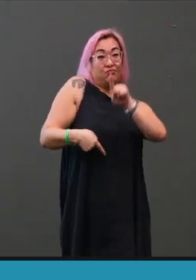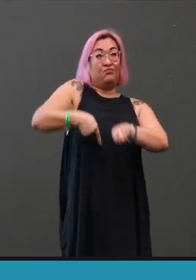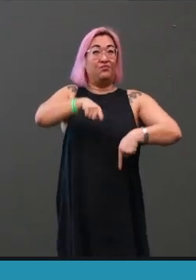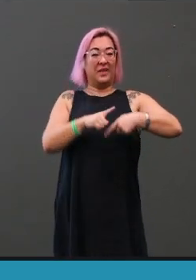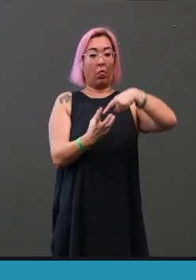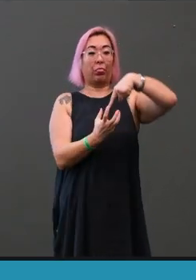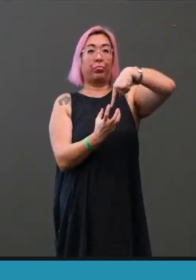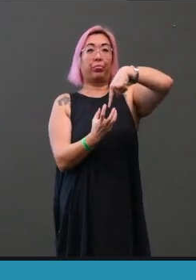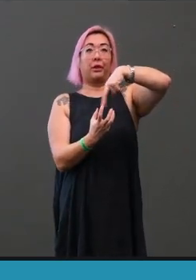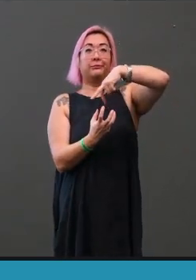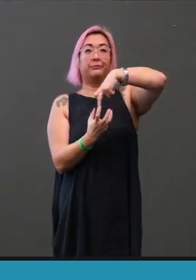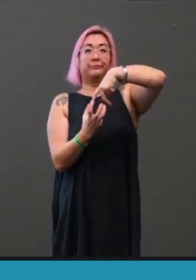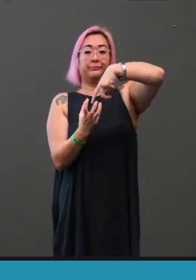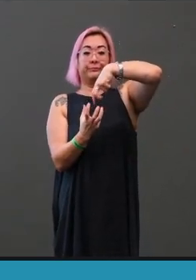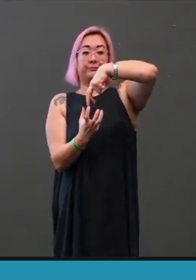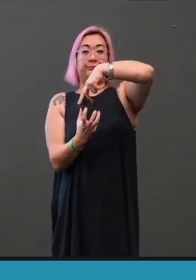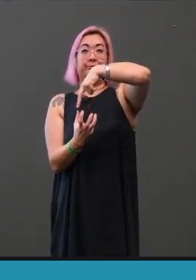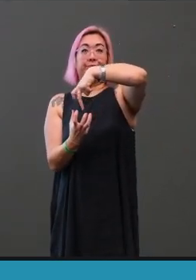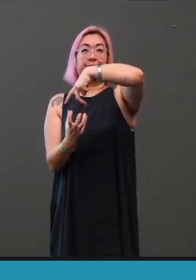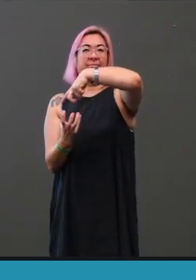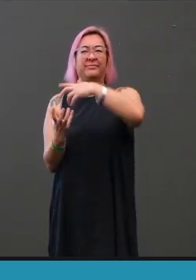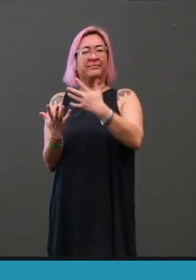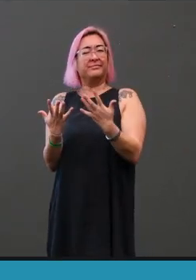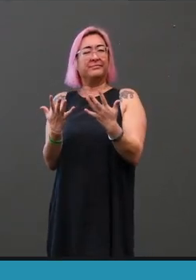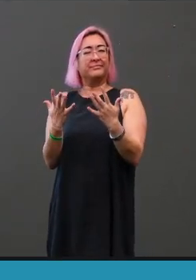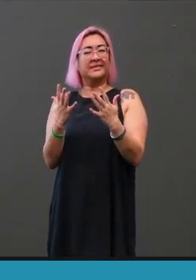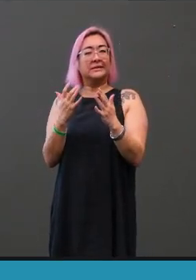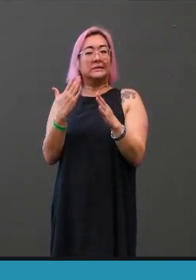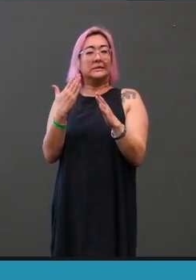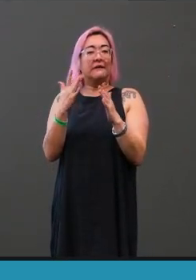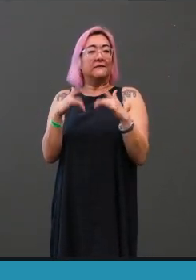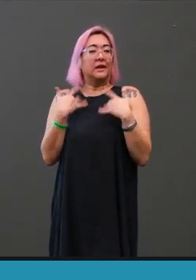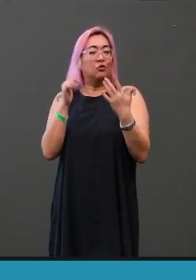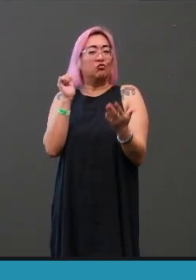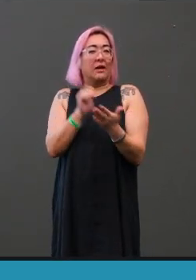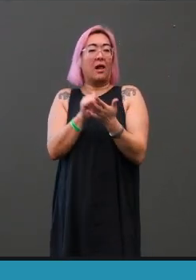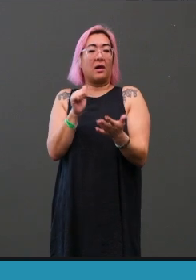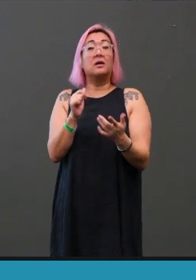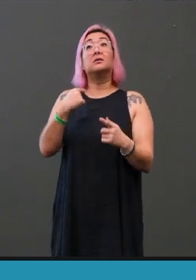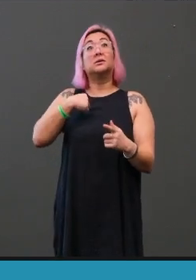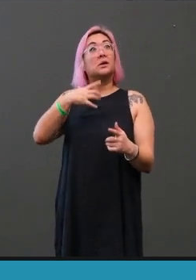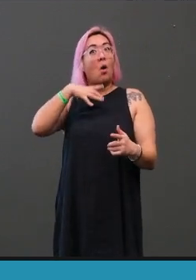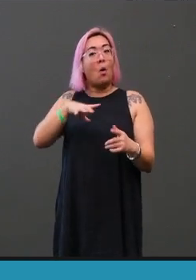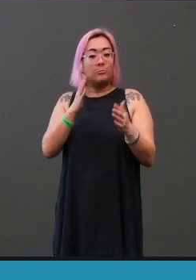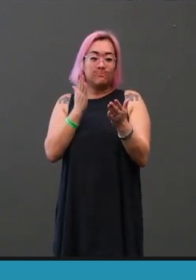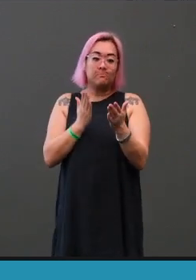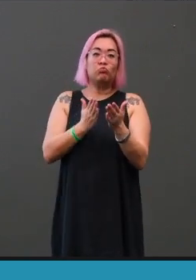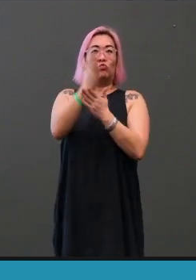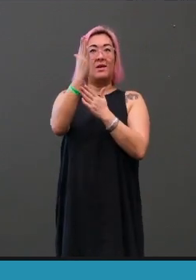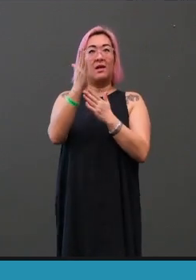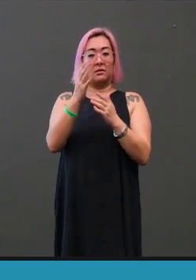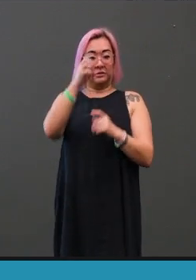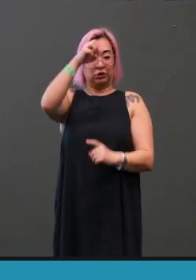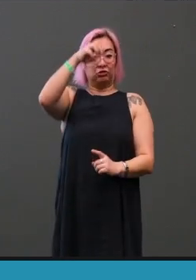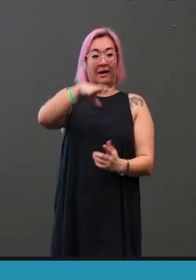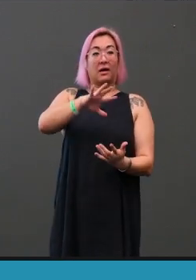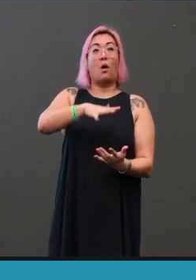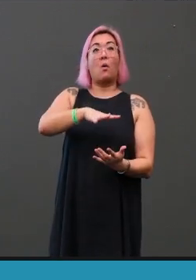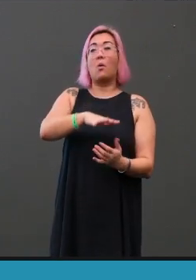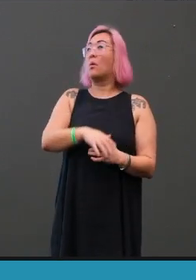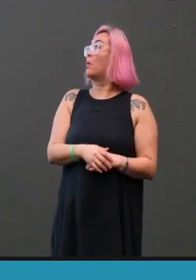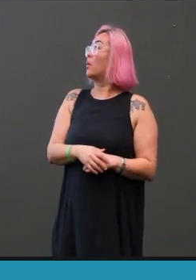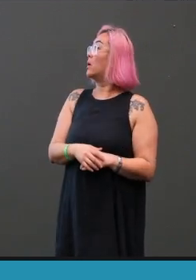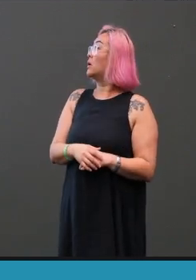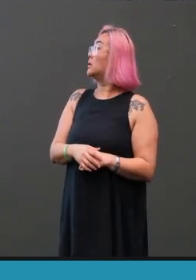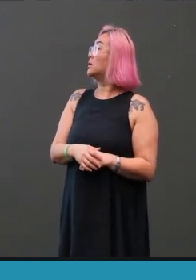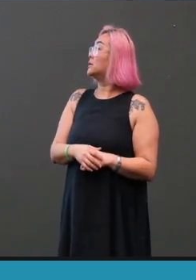a bit broken. So I wanted a way for a shadow that changes as the character's sprite changes. So